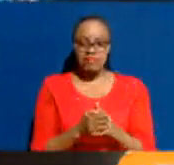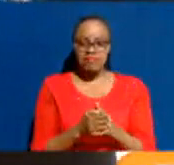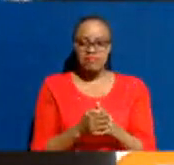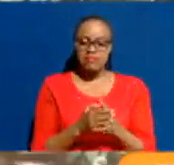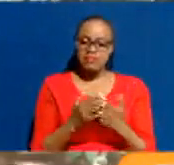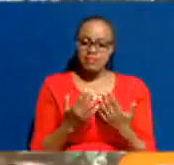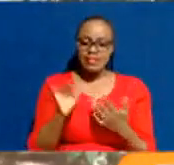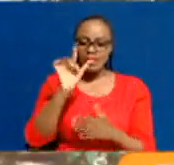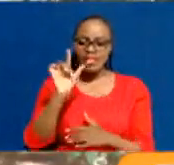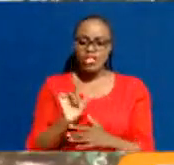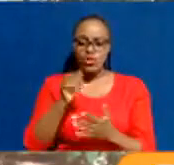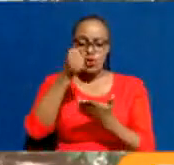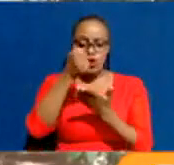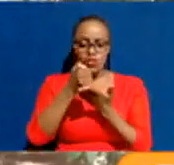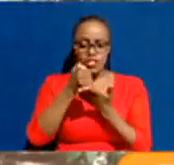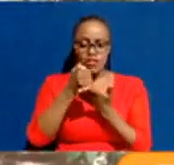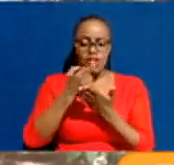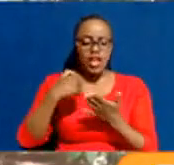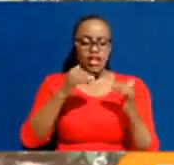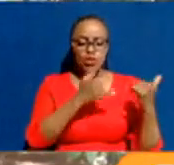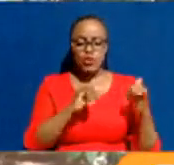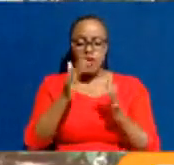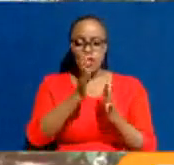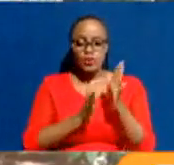kama region office tunajaribu ku